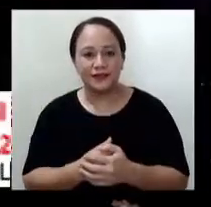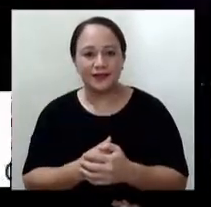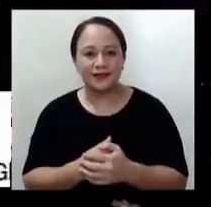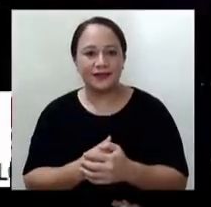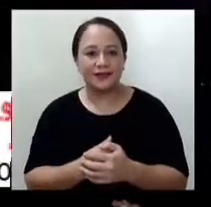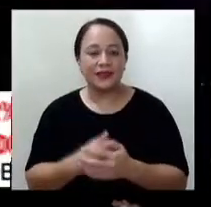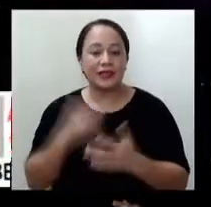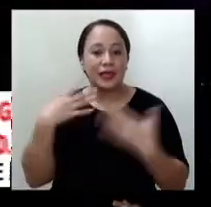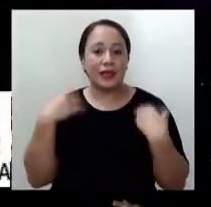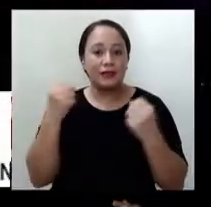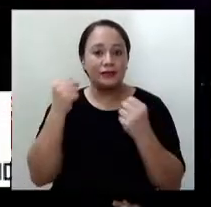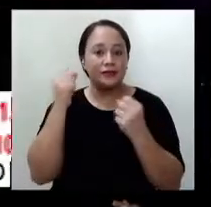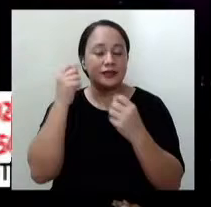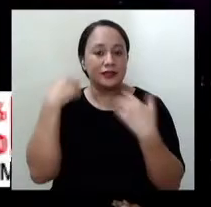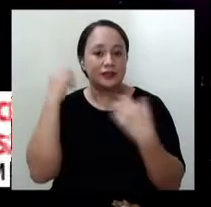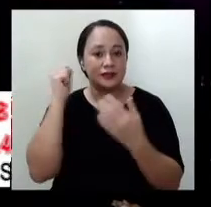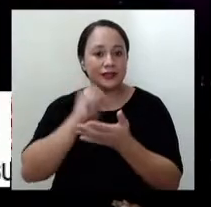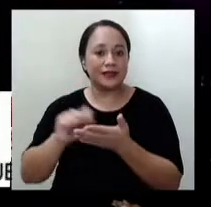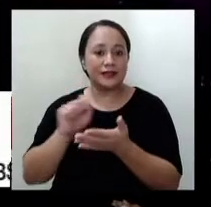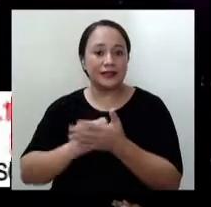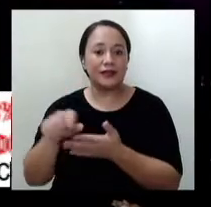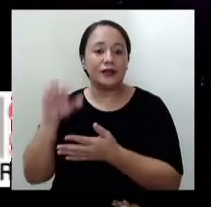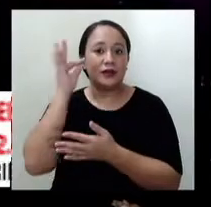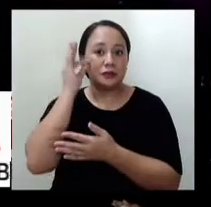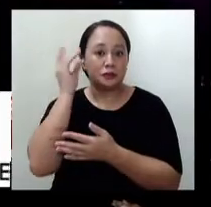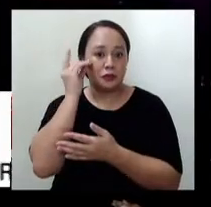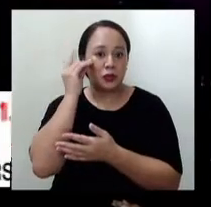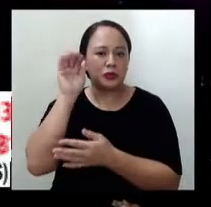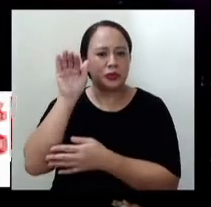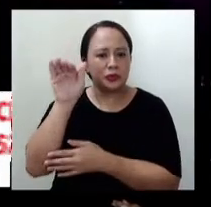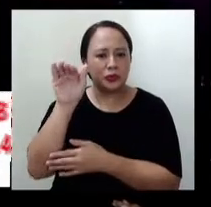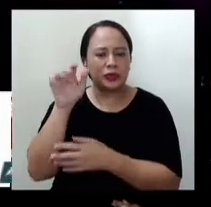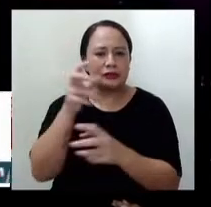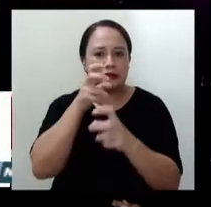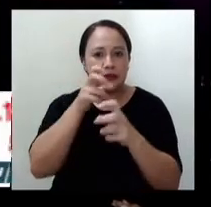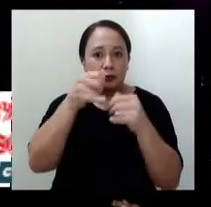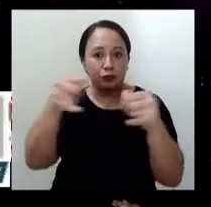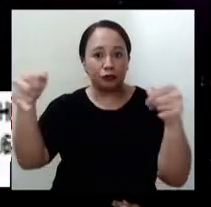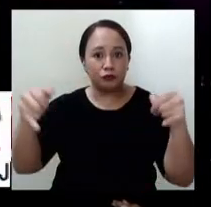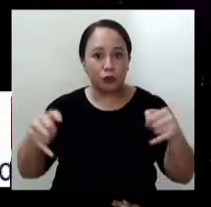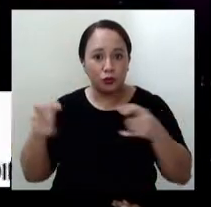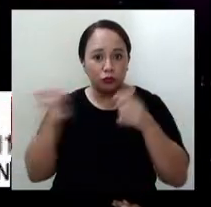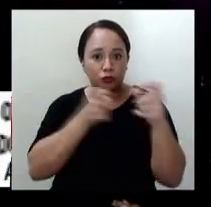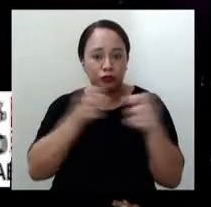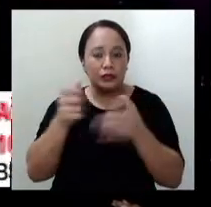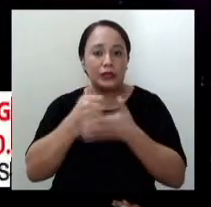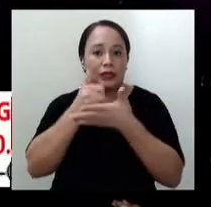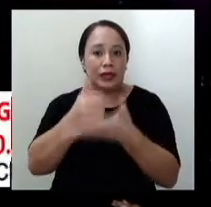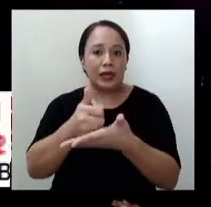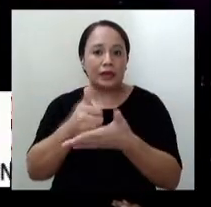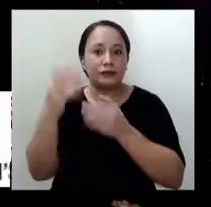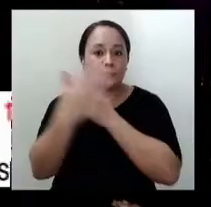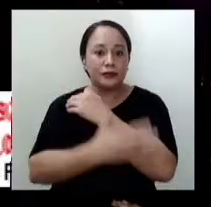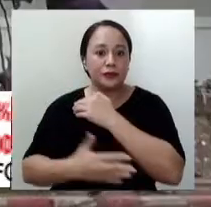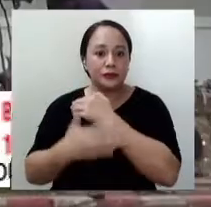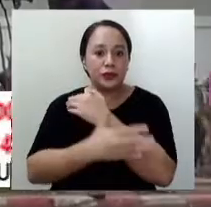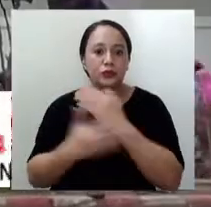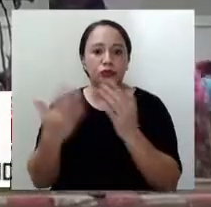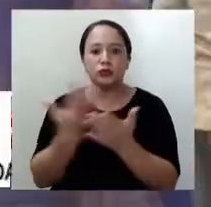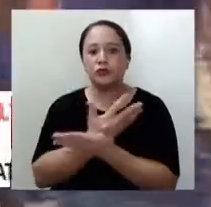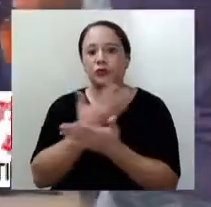Health Secretary Francisco Duque III calling for stricter border control to help the country fend off the new